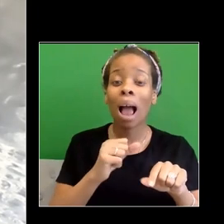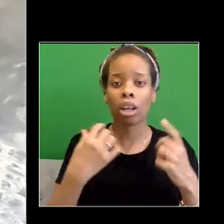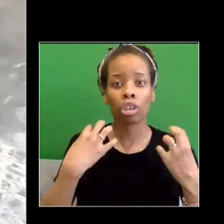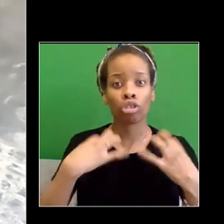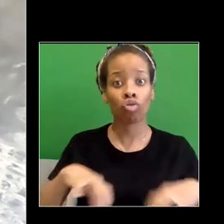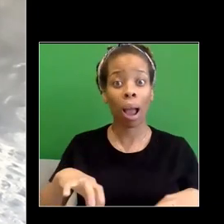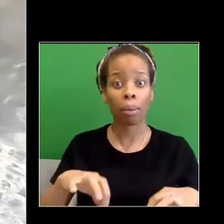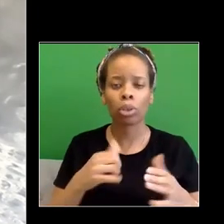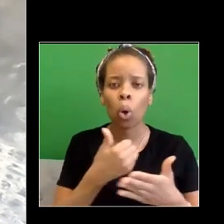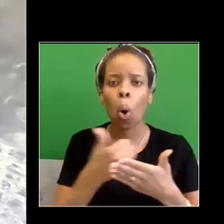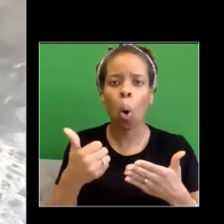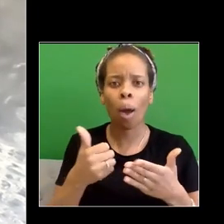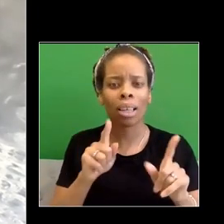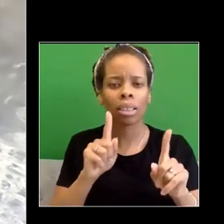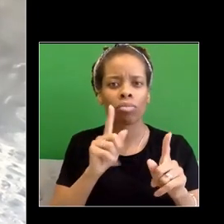time of day